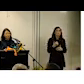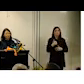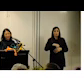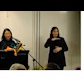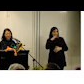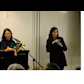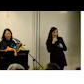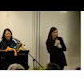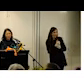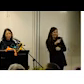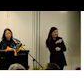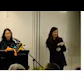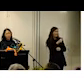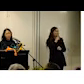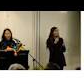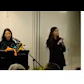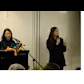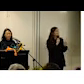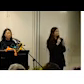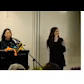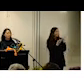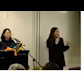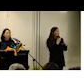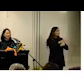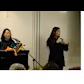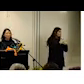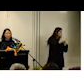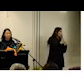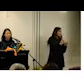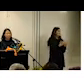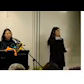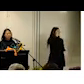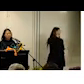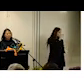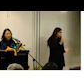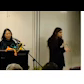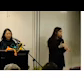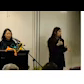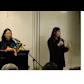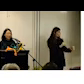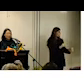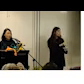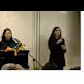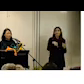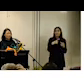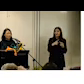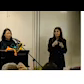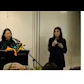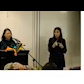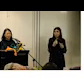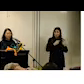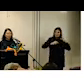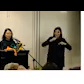our frog eggs as assays to screen for new drugs that could reverse hyperinhibition. And in another project,